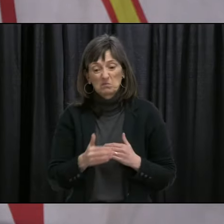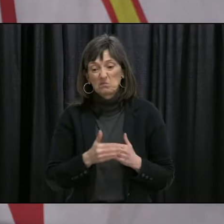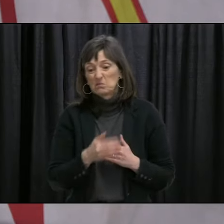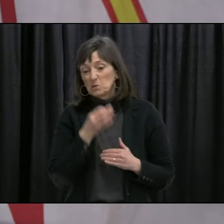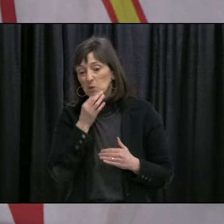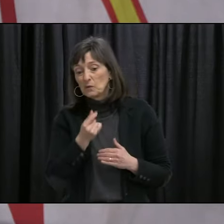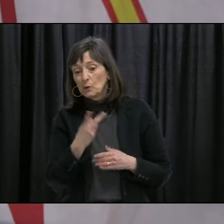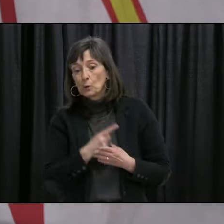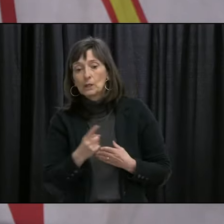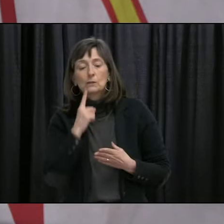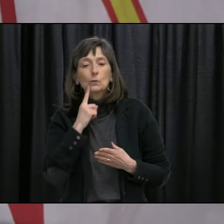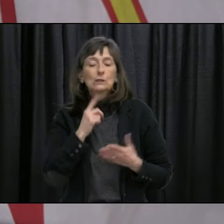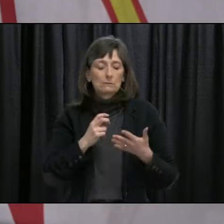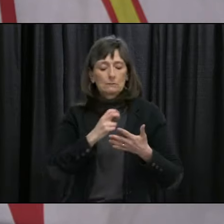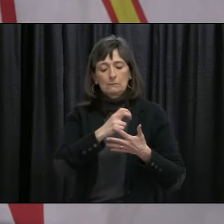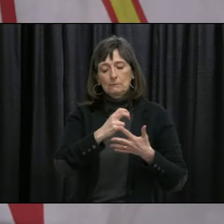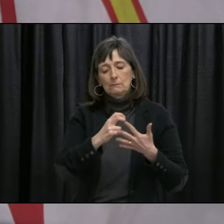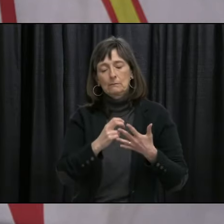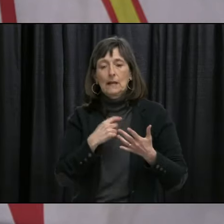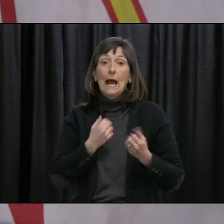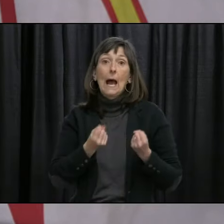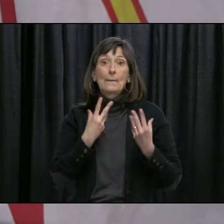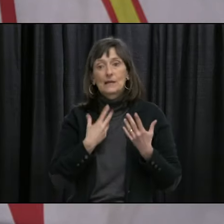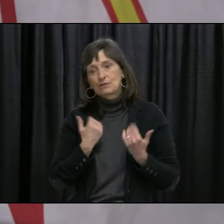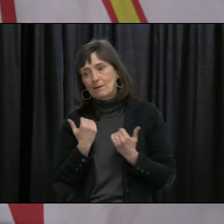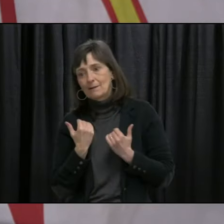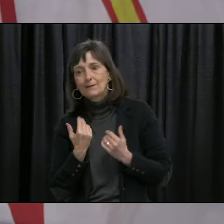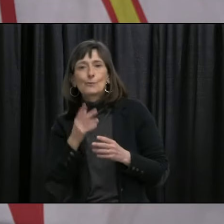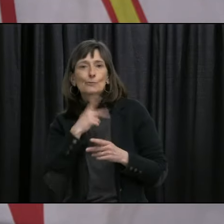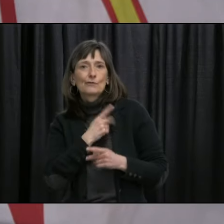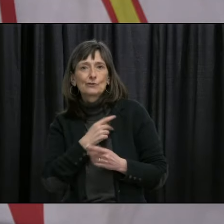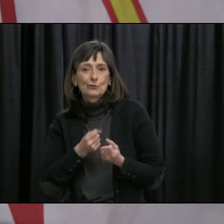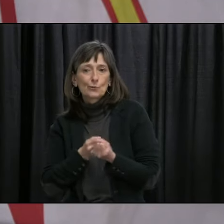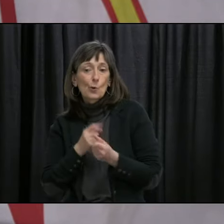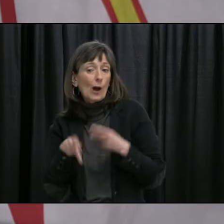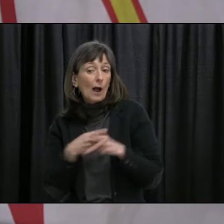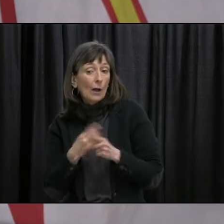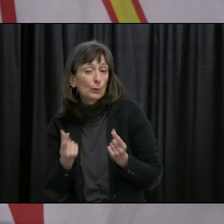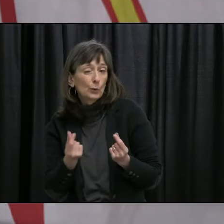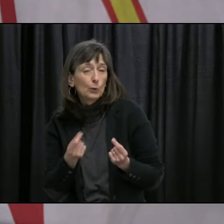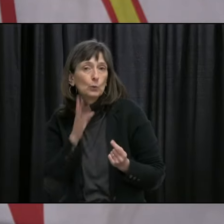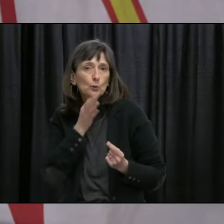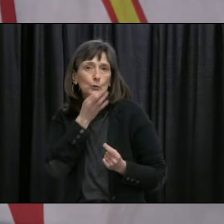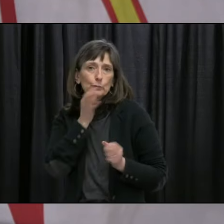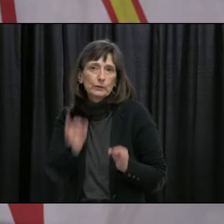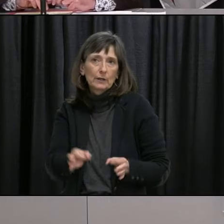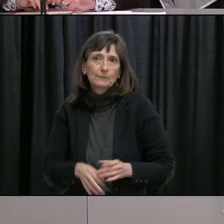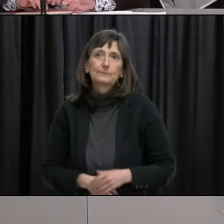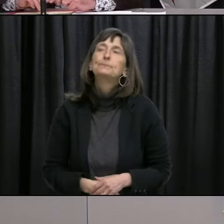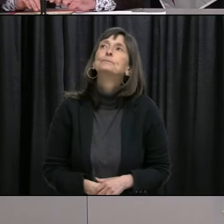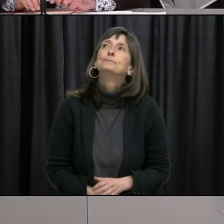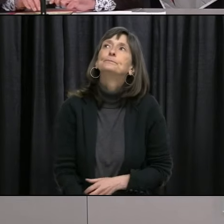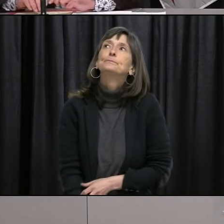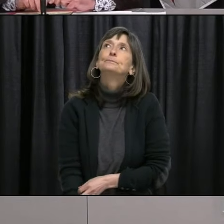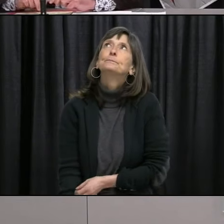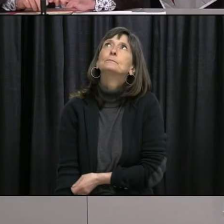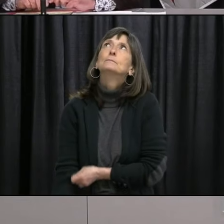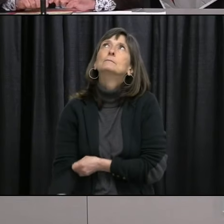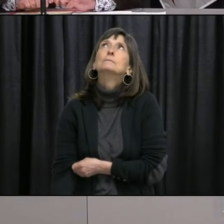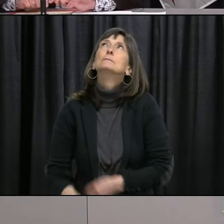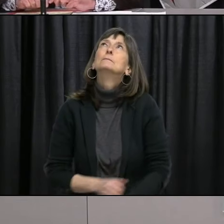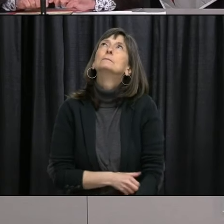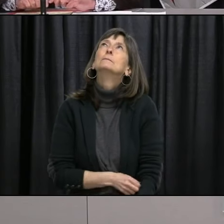weeks what level of provincial support that can be available to those people in that sector. Thank you. We